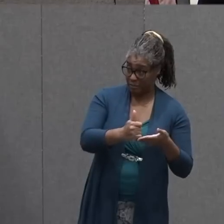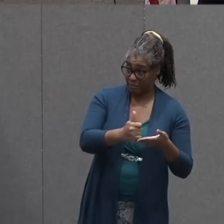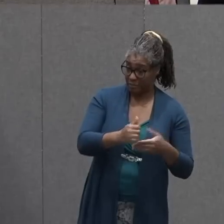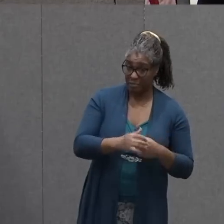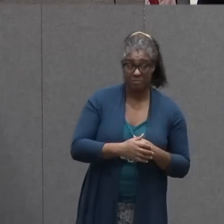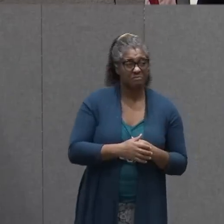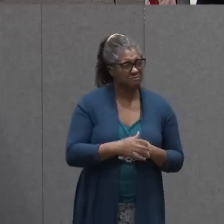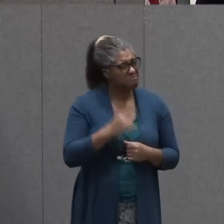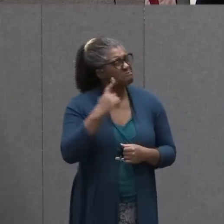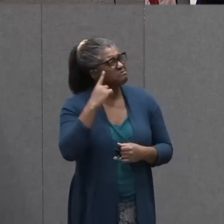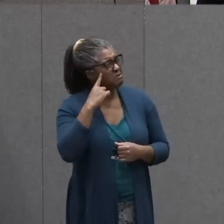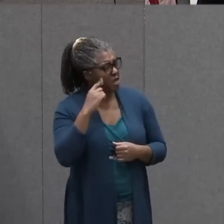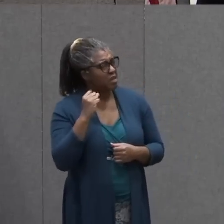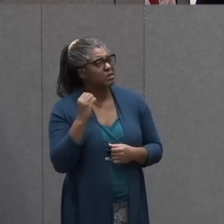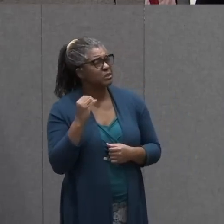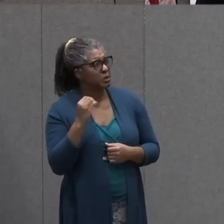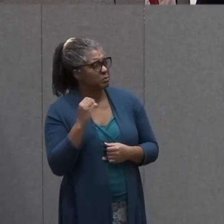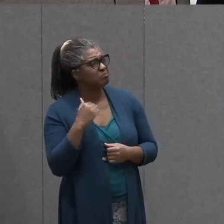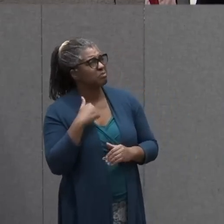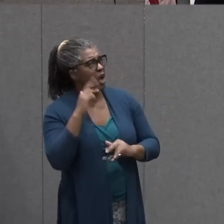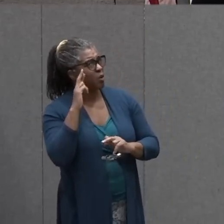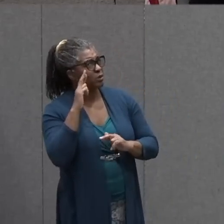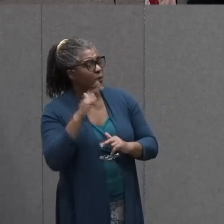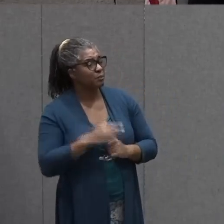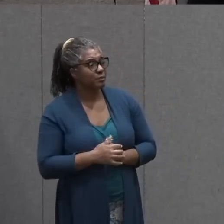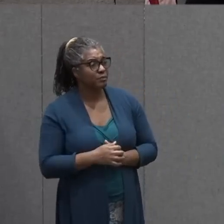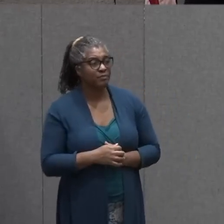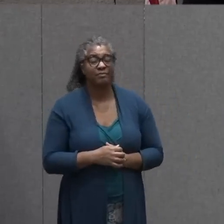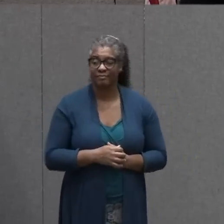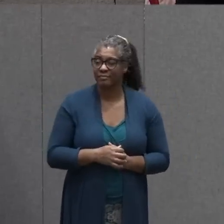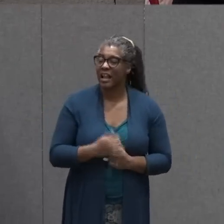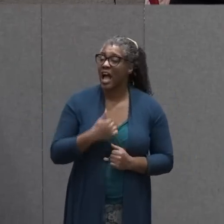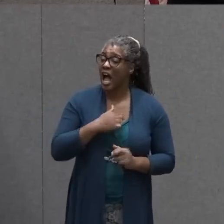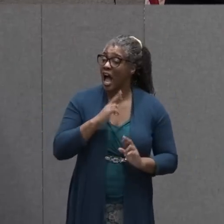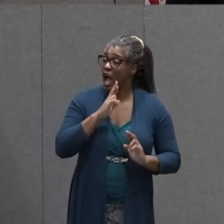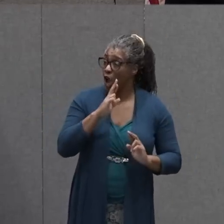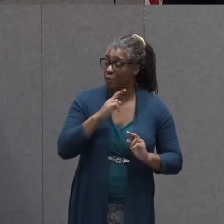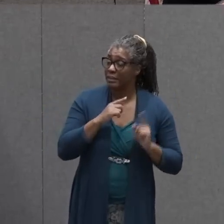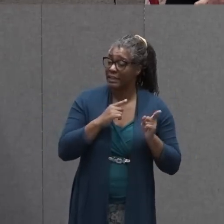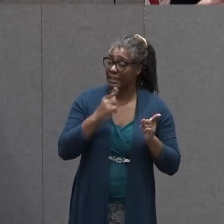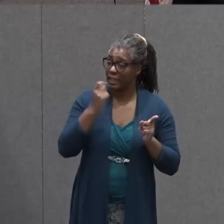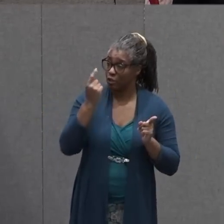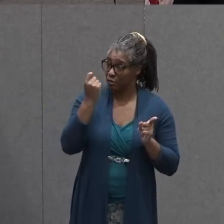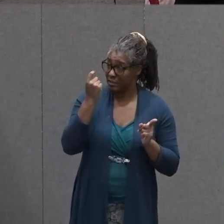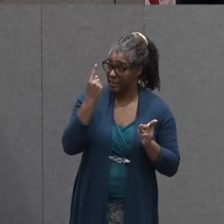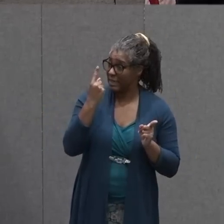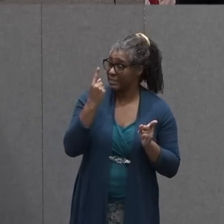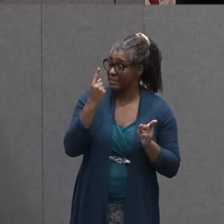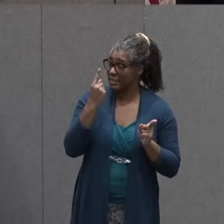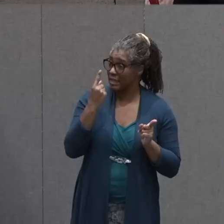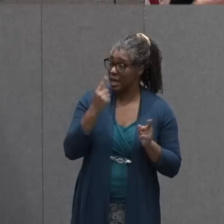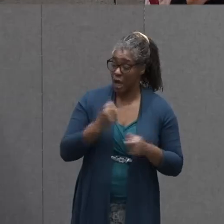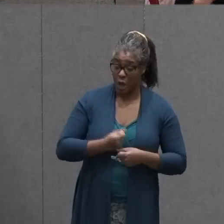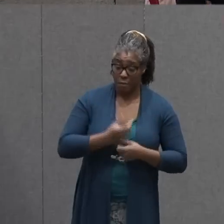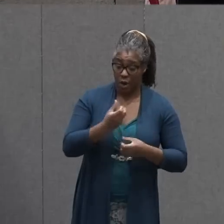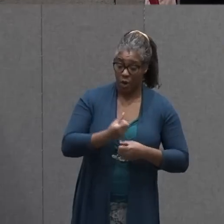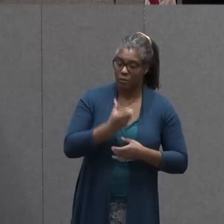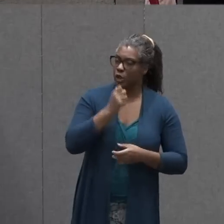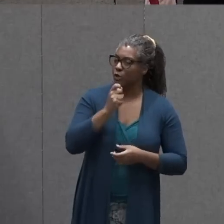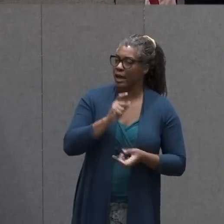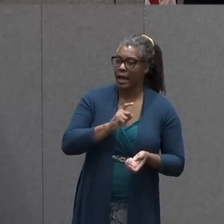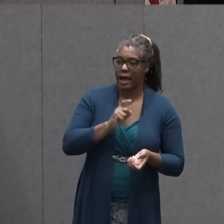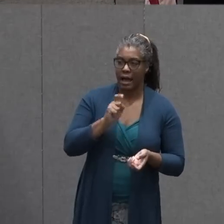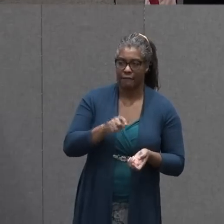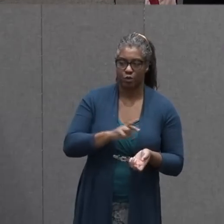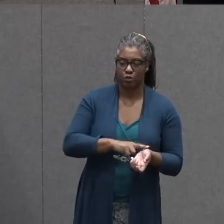I think so. Okay. I hope so. Okay. I hope he understands that poems don't have to rhyme, but of course, if